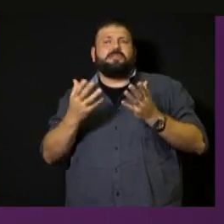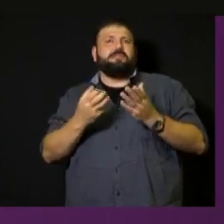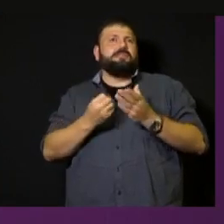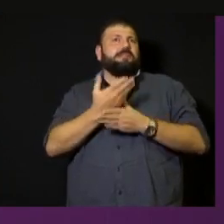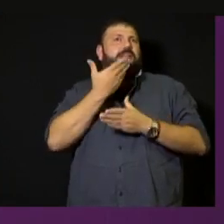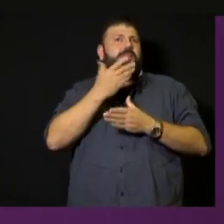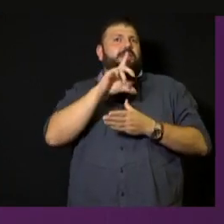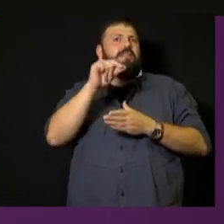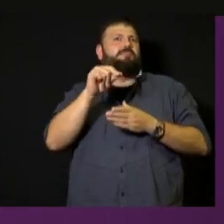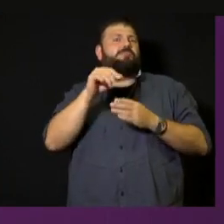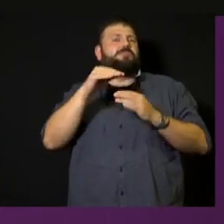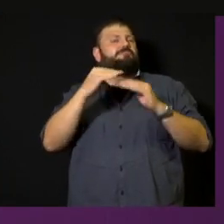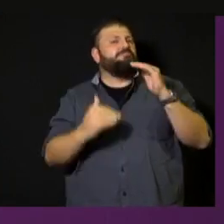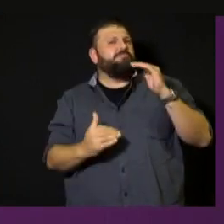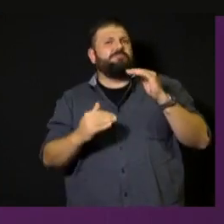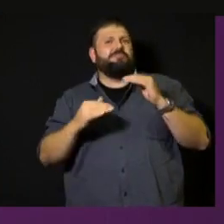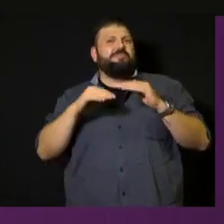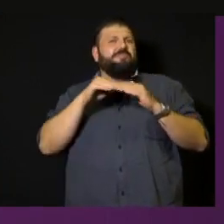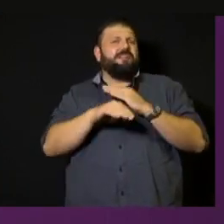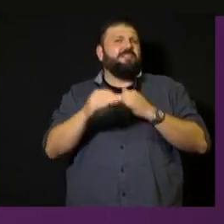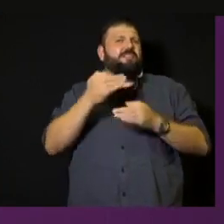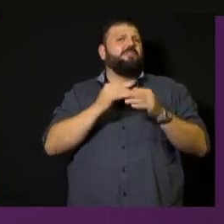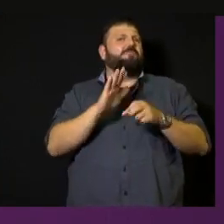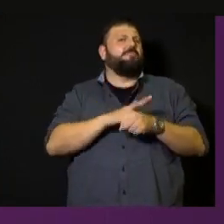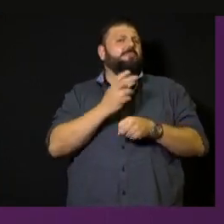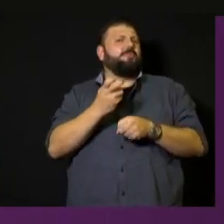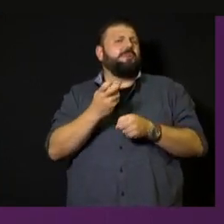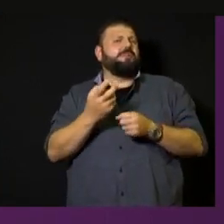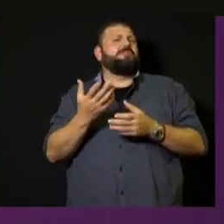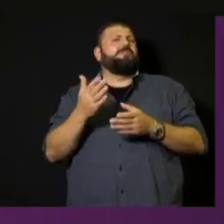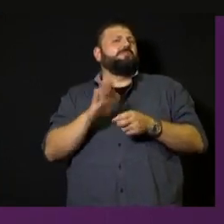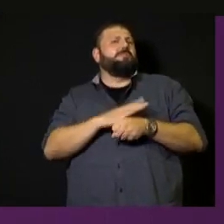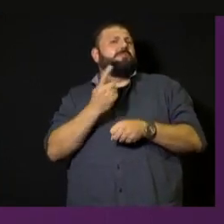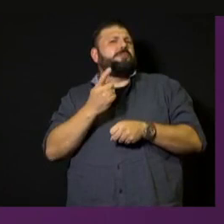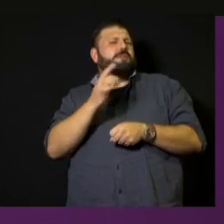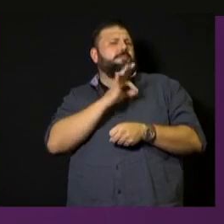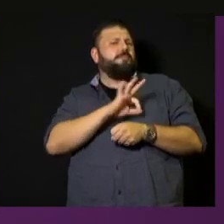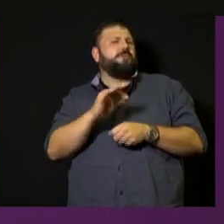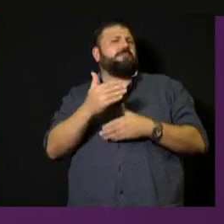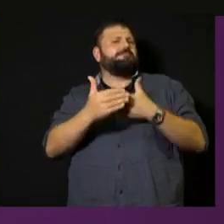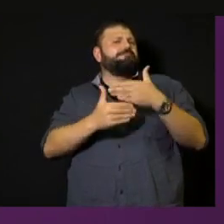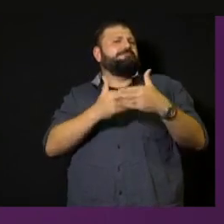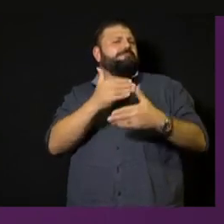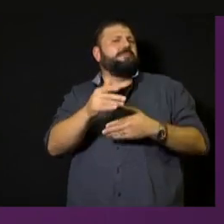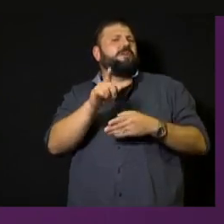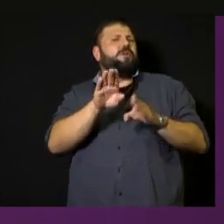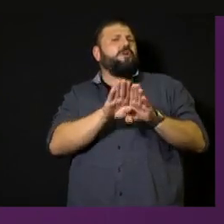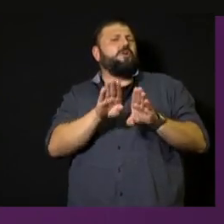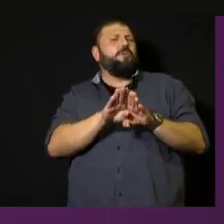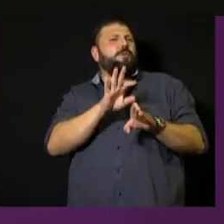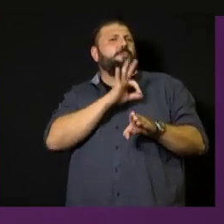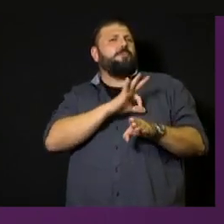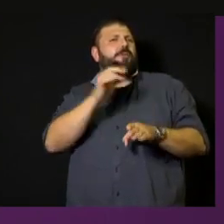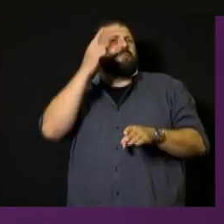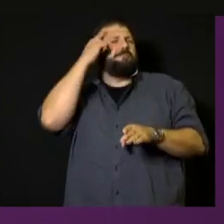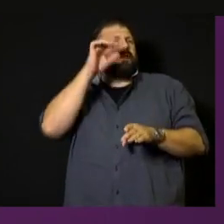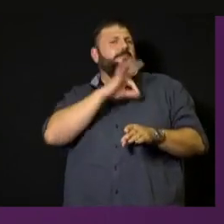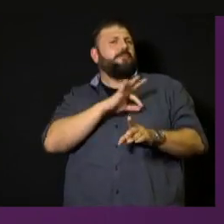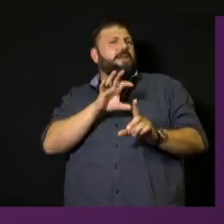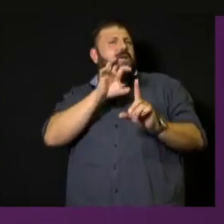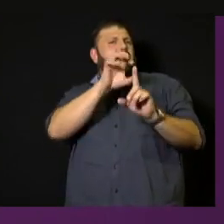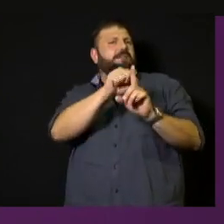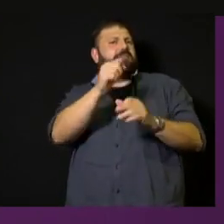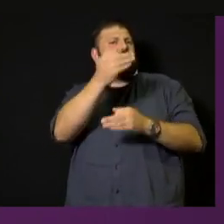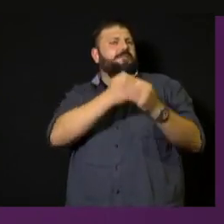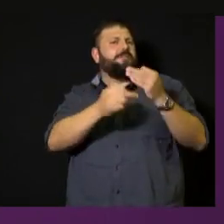that entonces, went wrong, ¿qué and significa ser diamante? ¿Por why qué tienes que ir diamond encontrando en is el a camino? special ¿Cómo lo meaning. tienes que lograr? ¿Qué tienes que vencer para ser